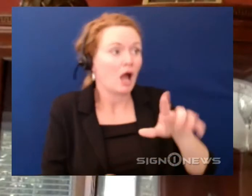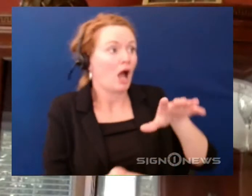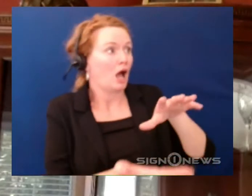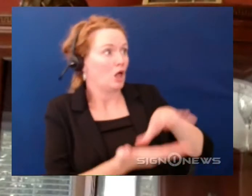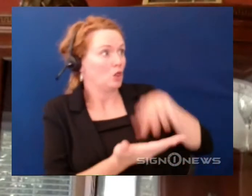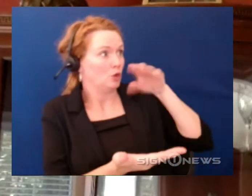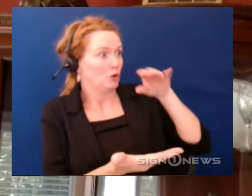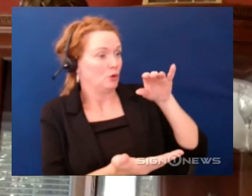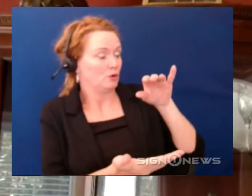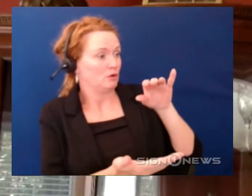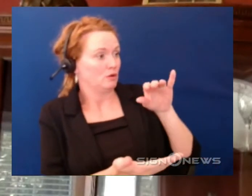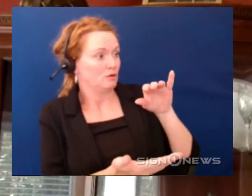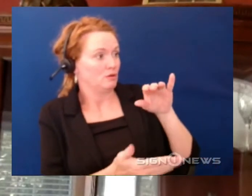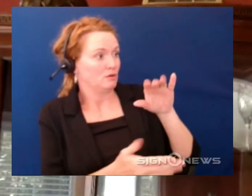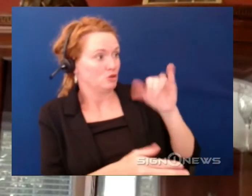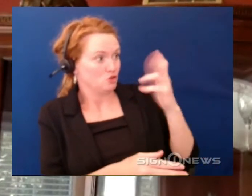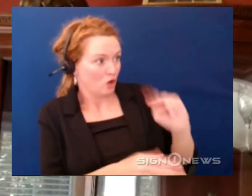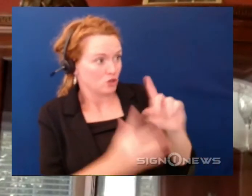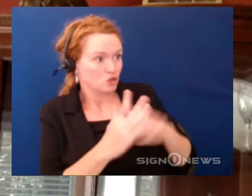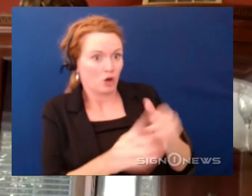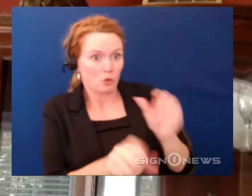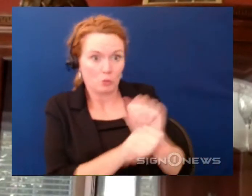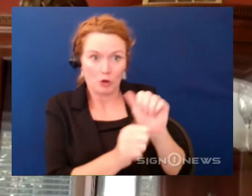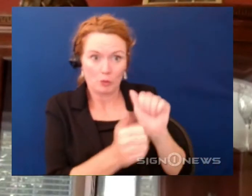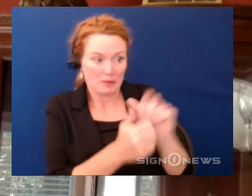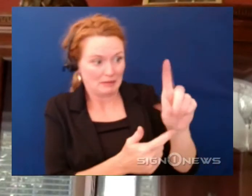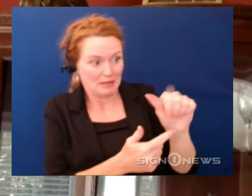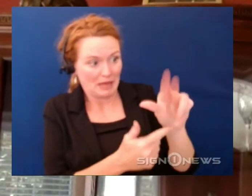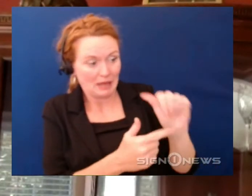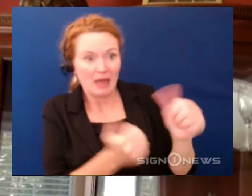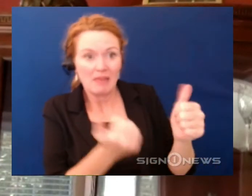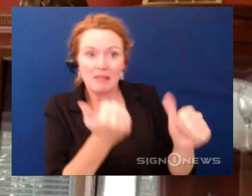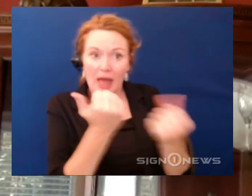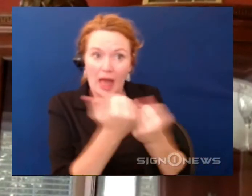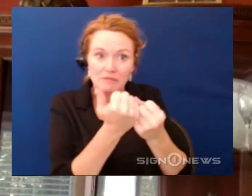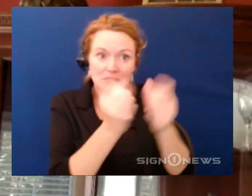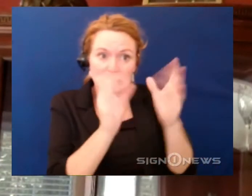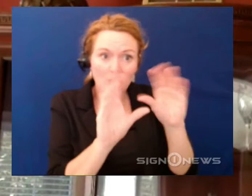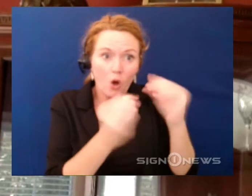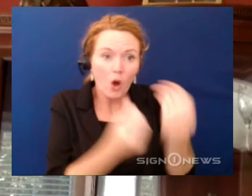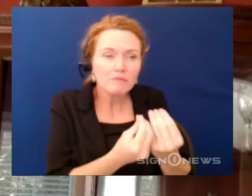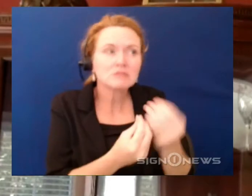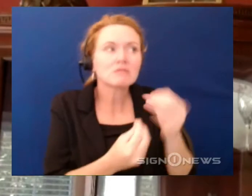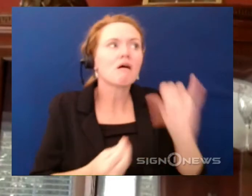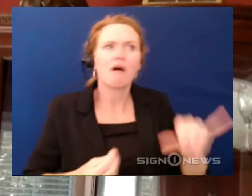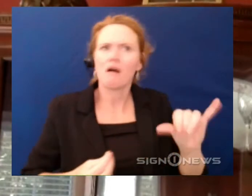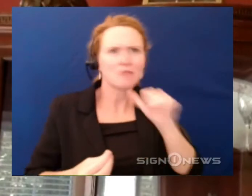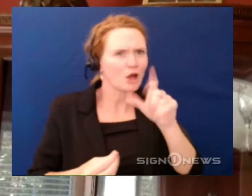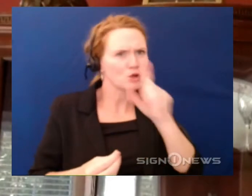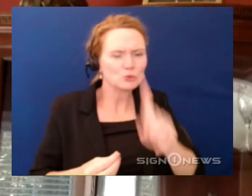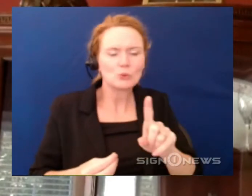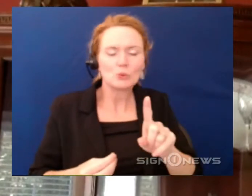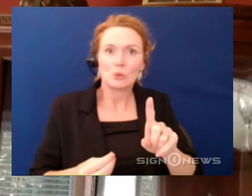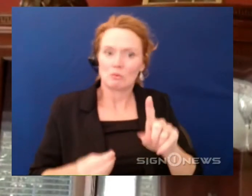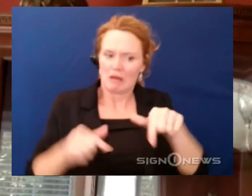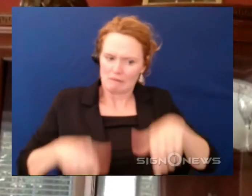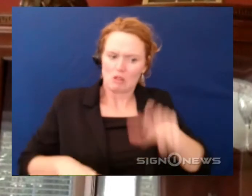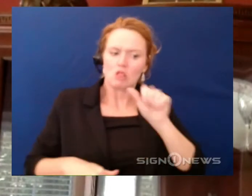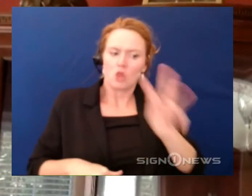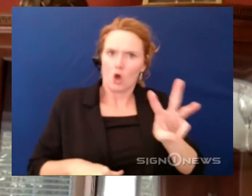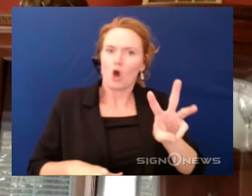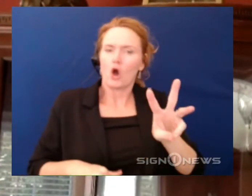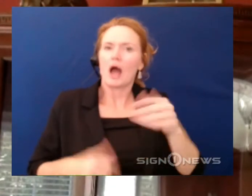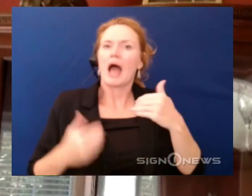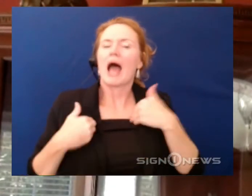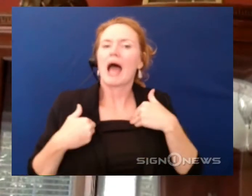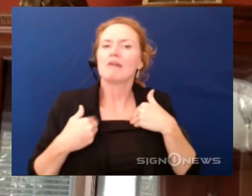Dana at the Georgia Advocacy Office, that there's a statute here in Georgia that is called the medical